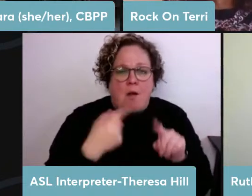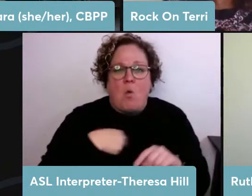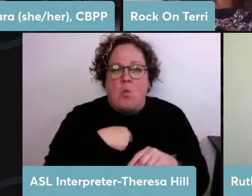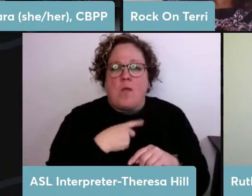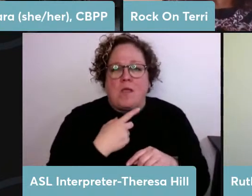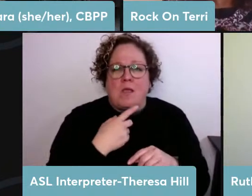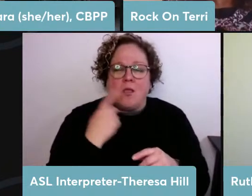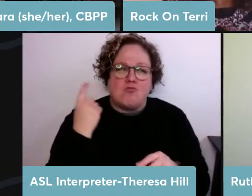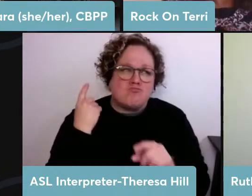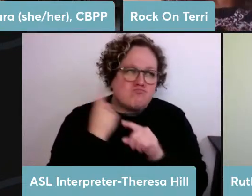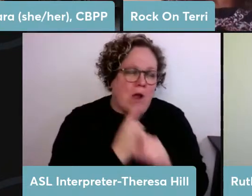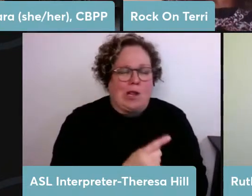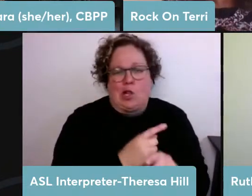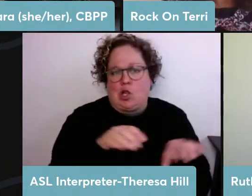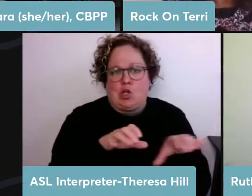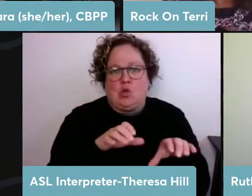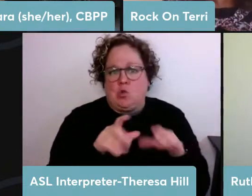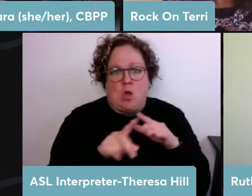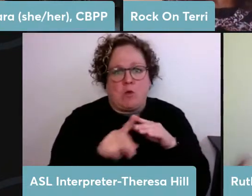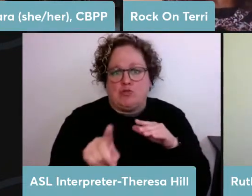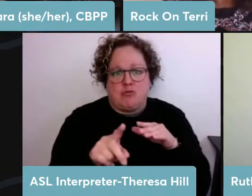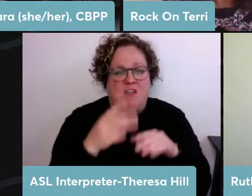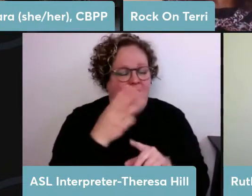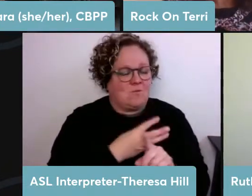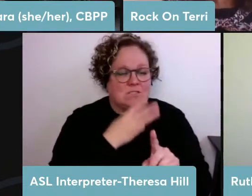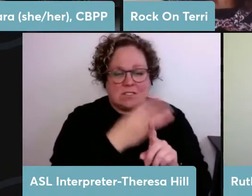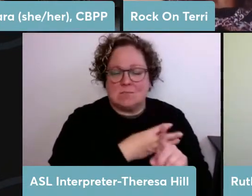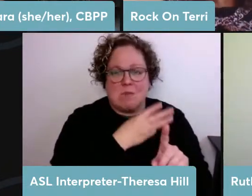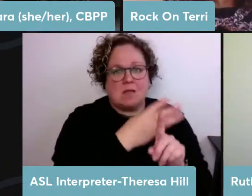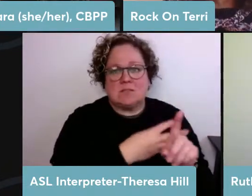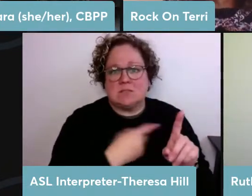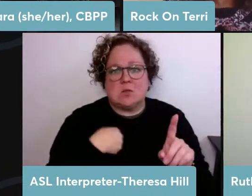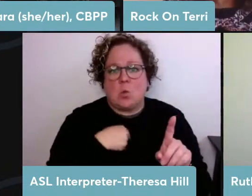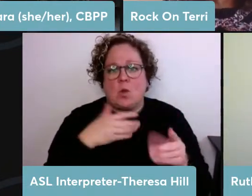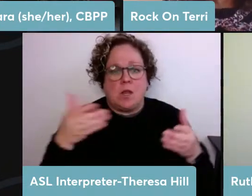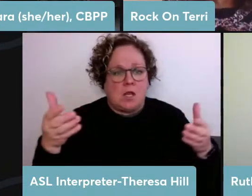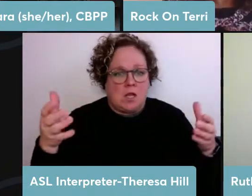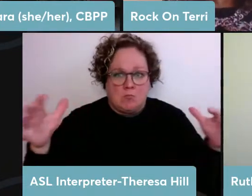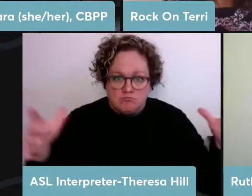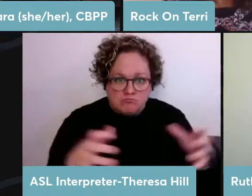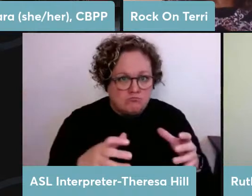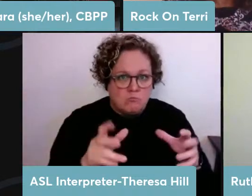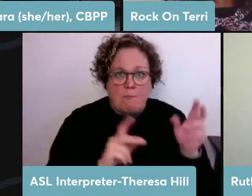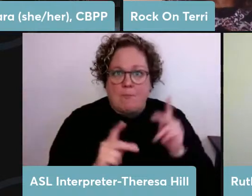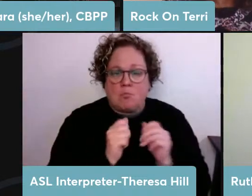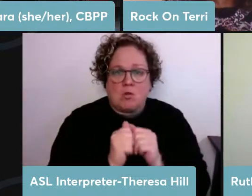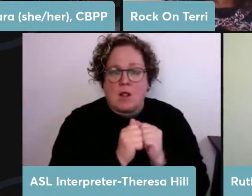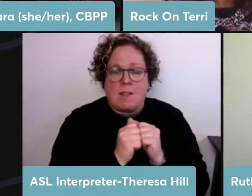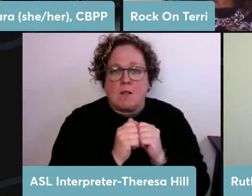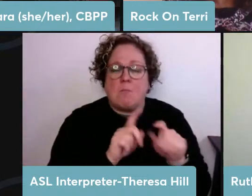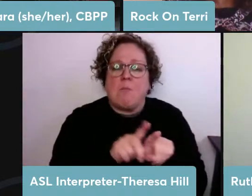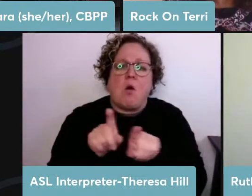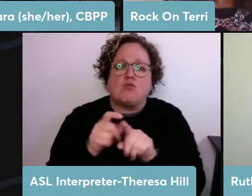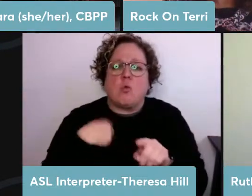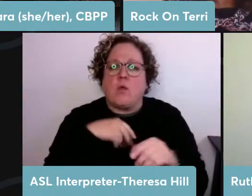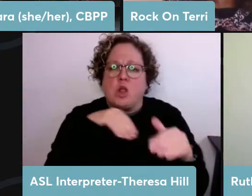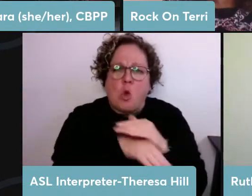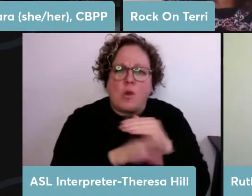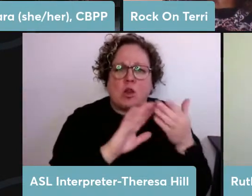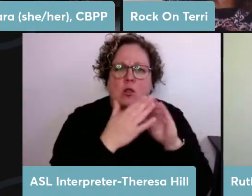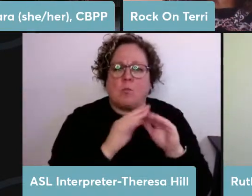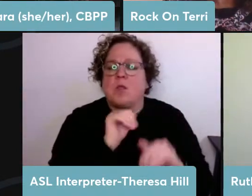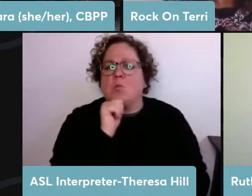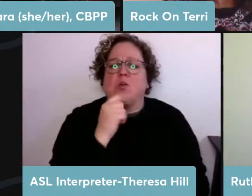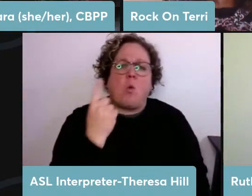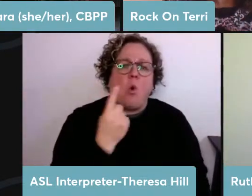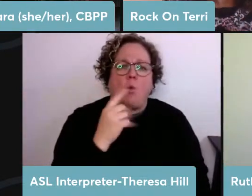every 6 months a retreat where we, you know, bring people together, but we also go into the community. We don't ask community members always to come